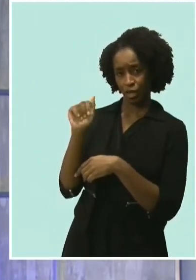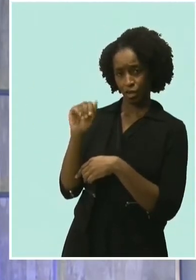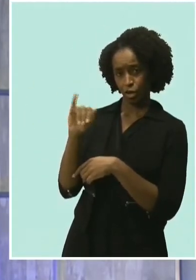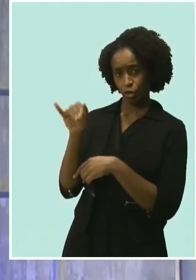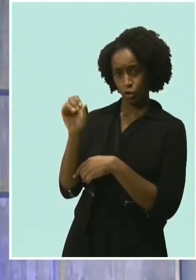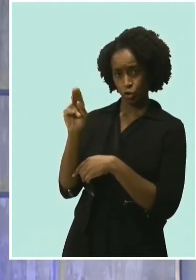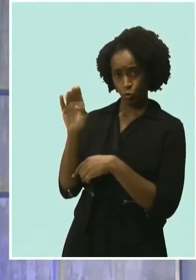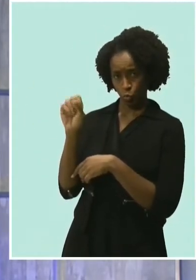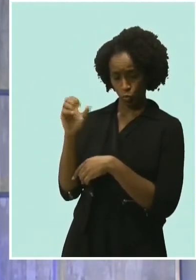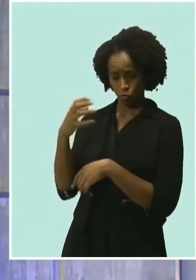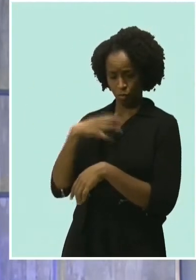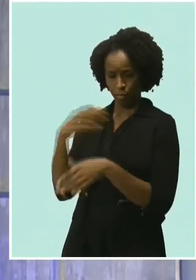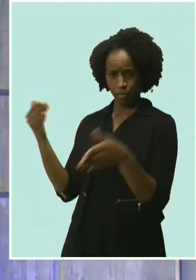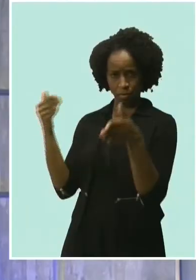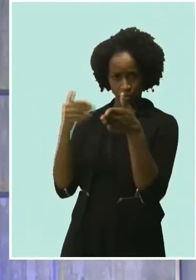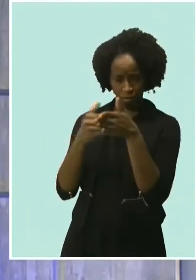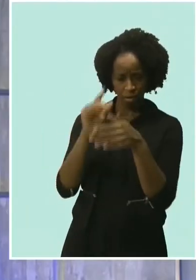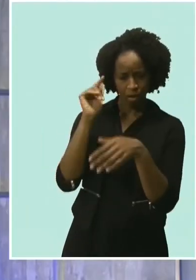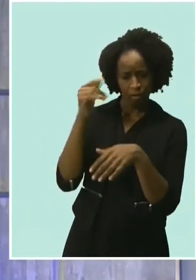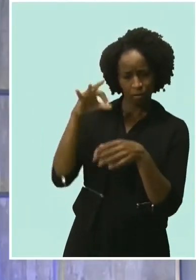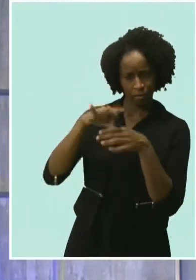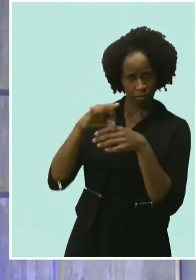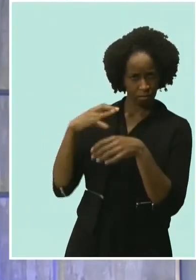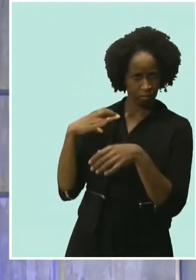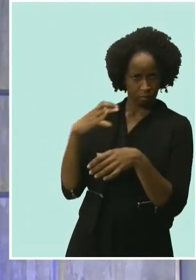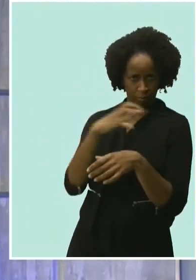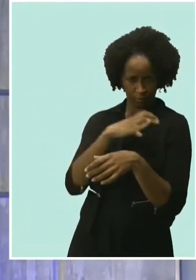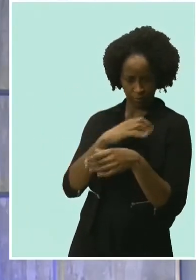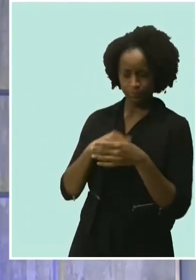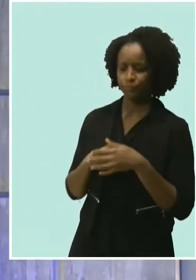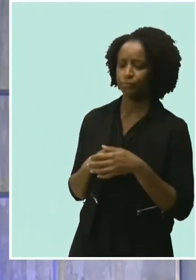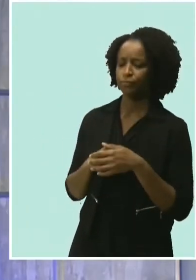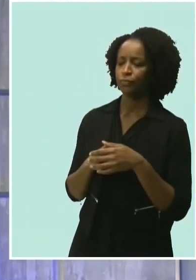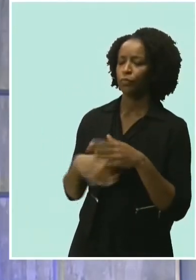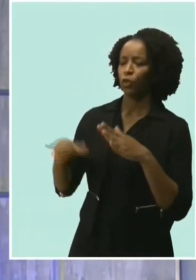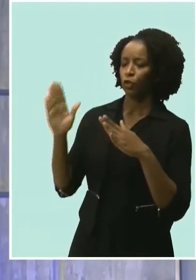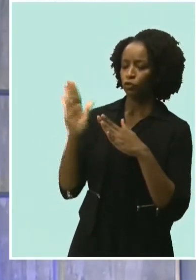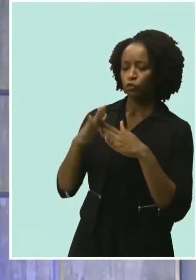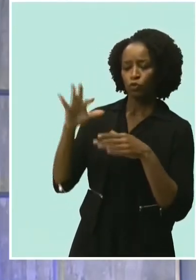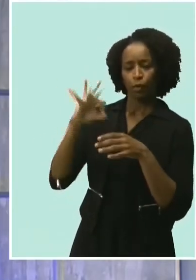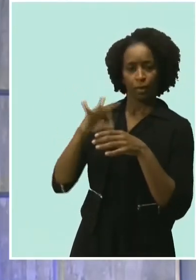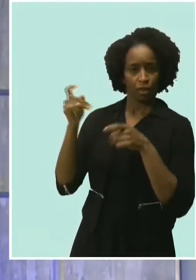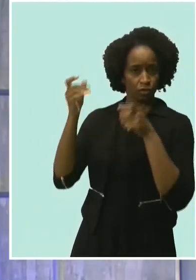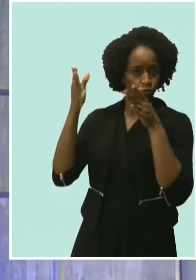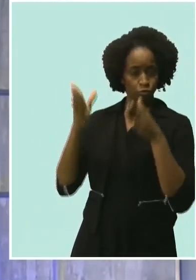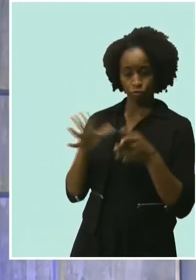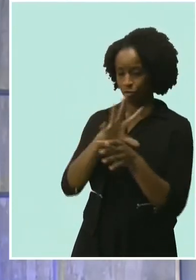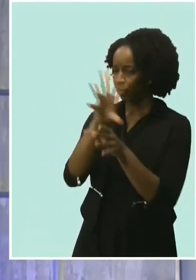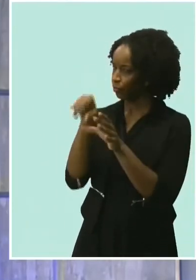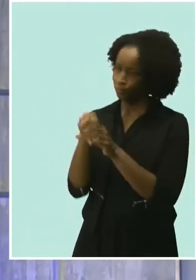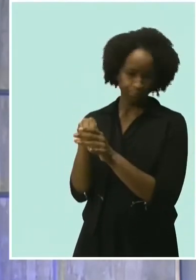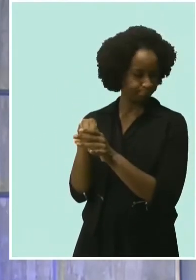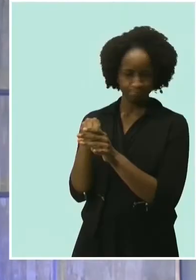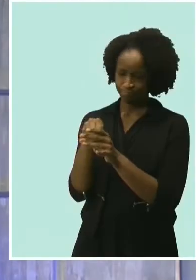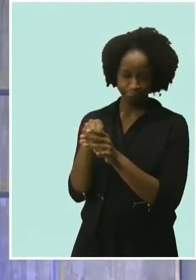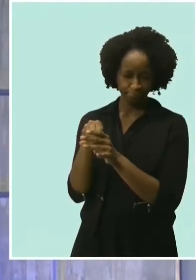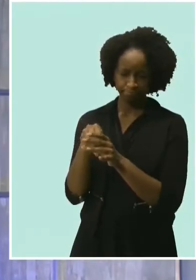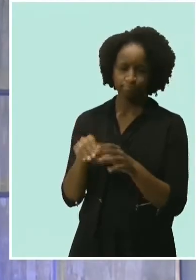case on Saturday. The Chief Elections Officer has opted not to participate in the proceedings. NCN News